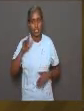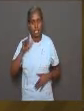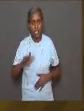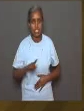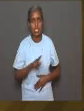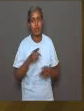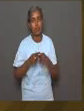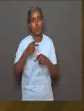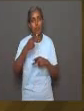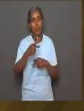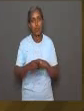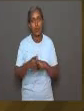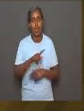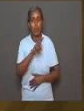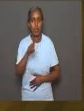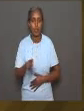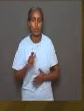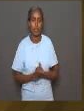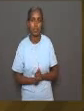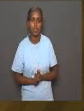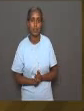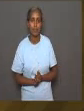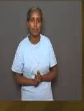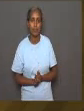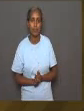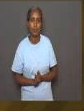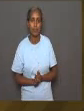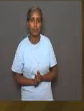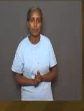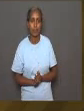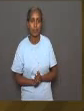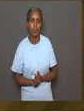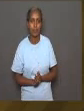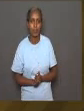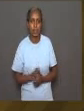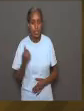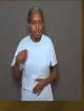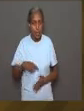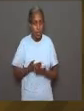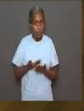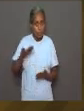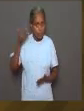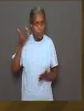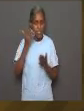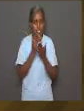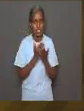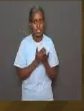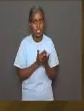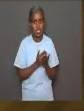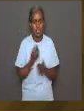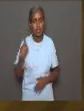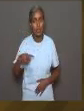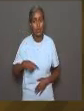real-life linear programming problems. In our previous lesson,